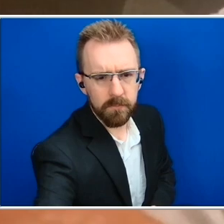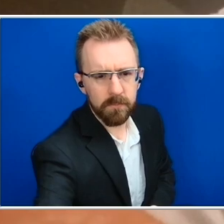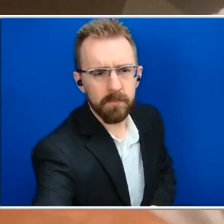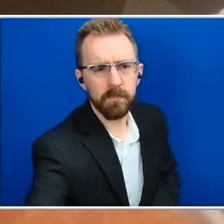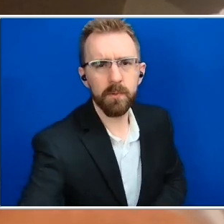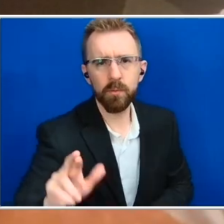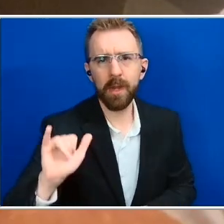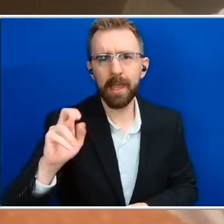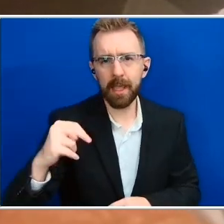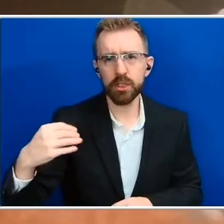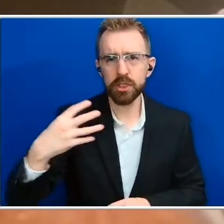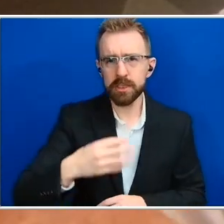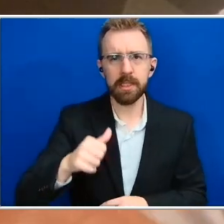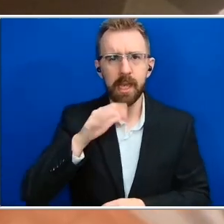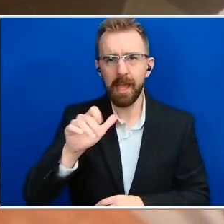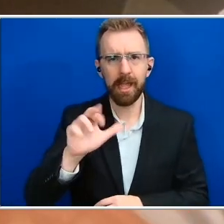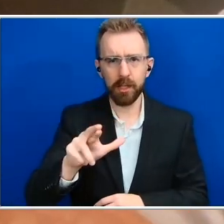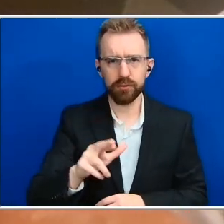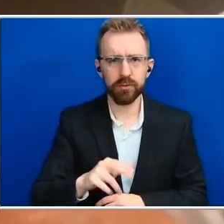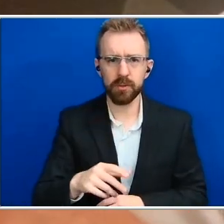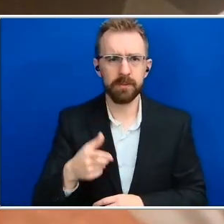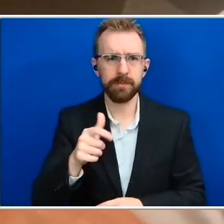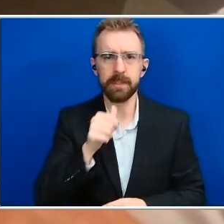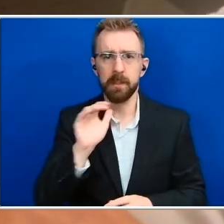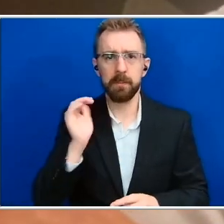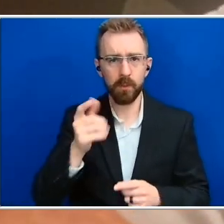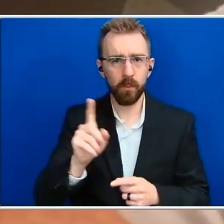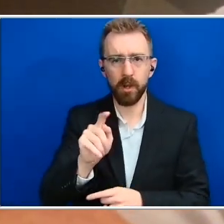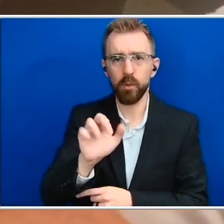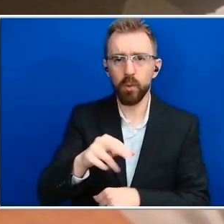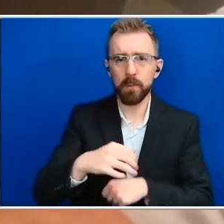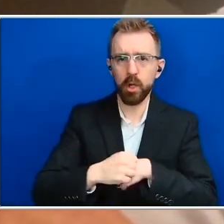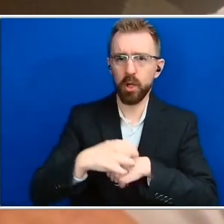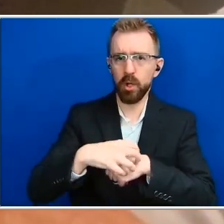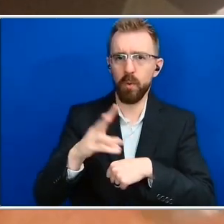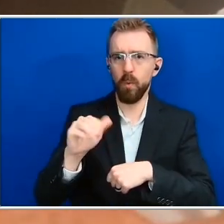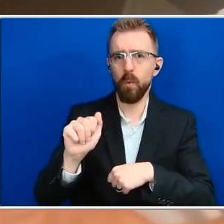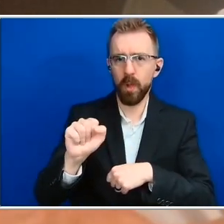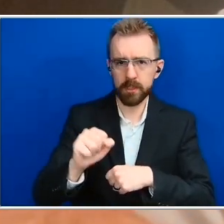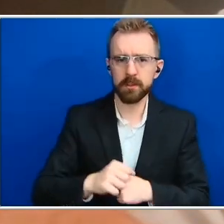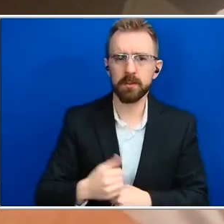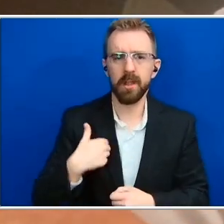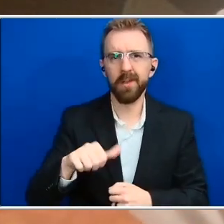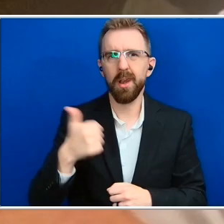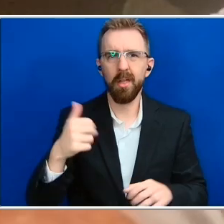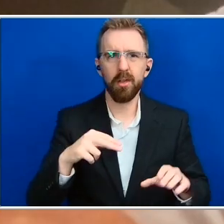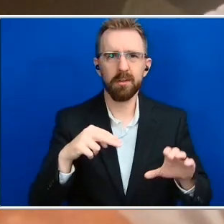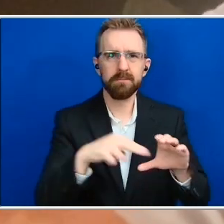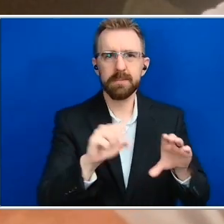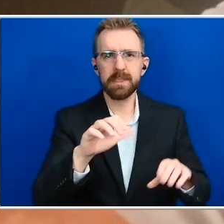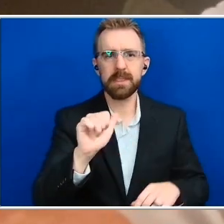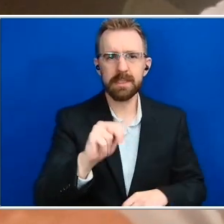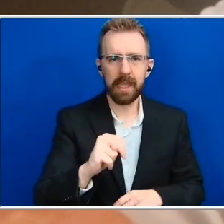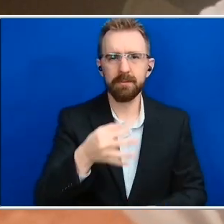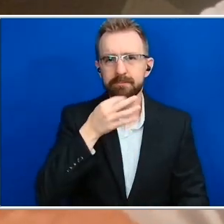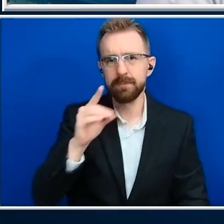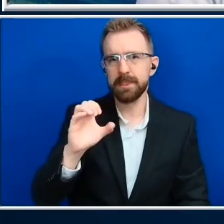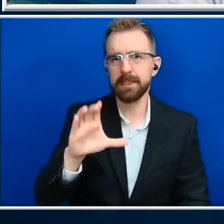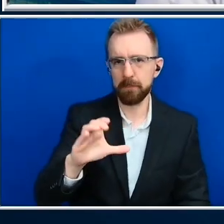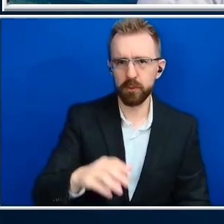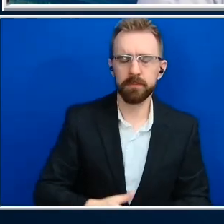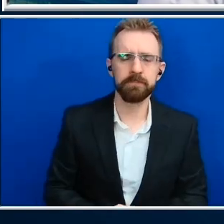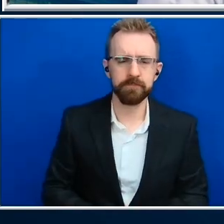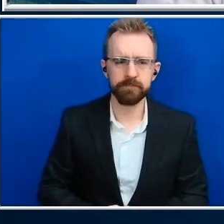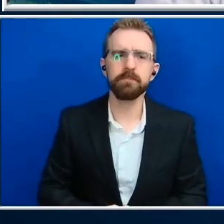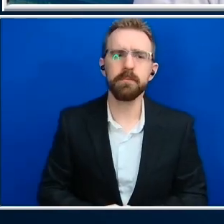radiation and not the cancer. It did not appear to be where the tumor was. So I have another CAT scan in December. Okay, well, we wish you